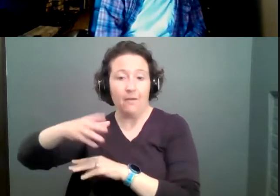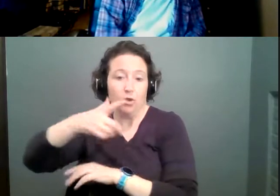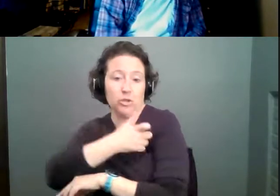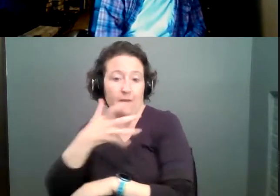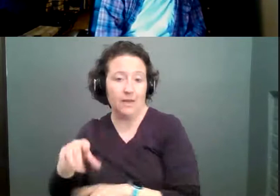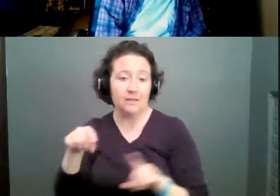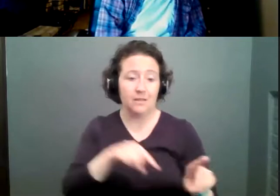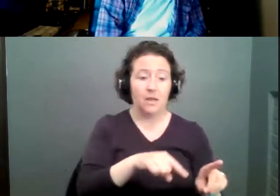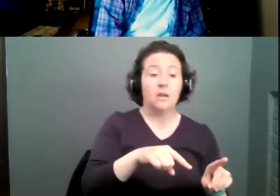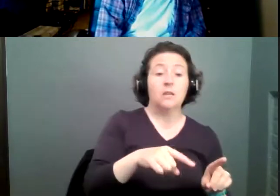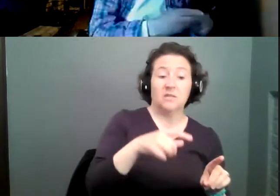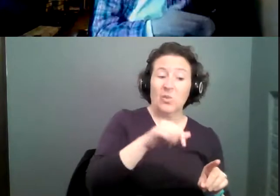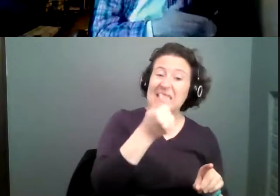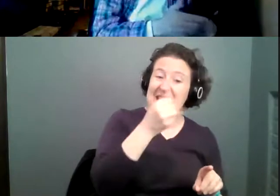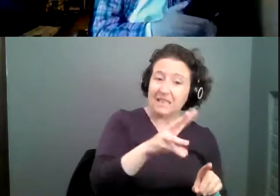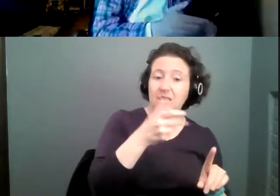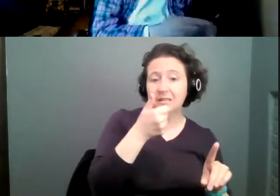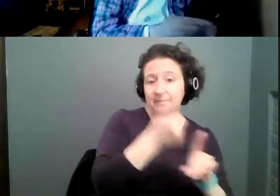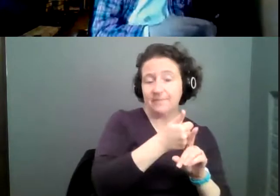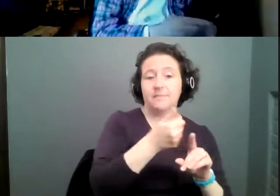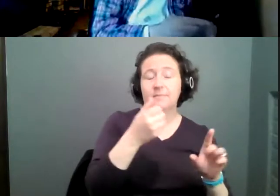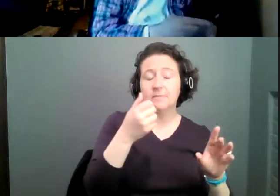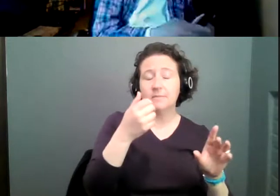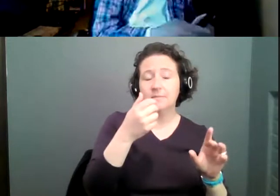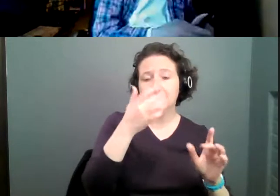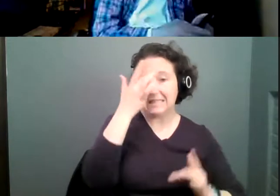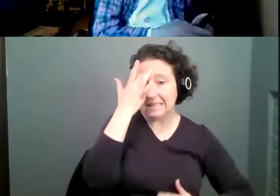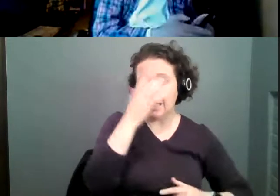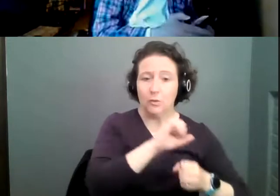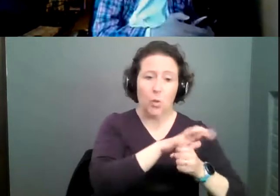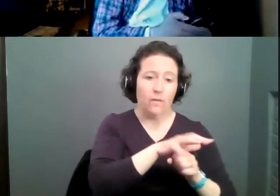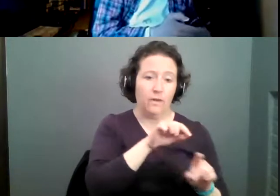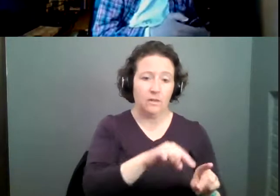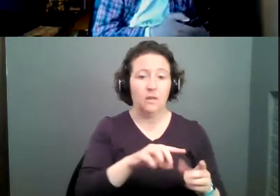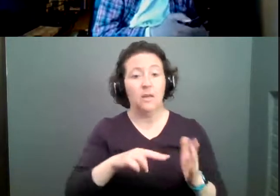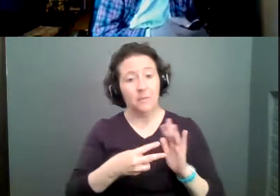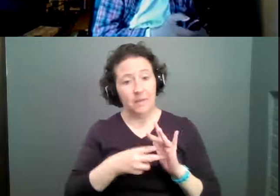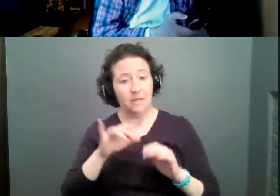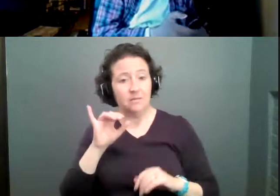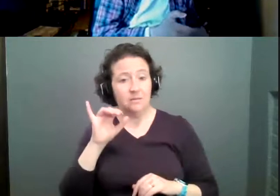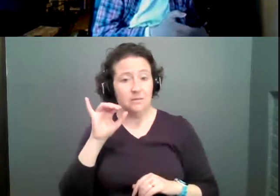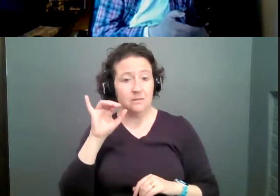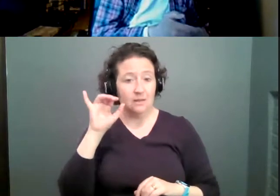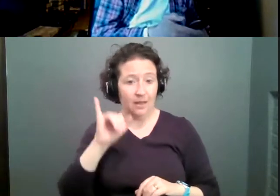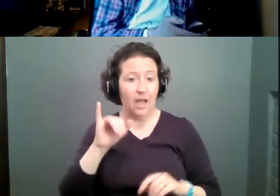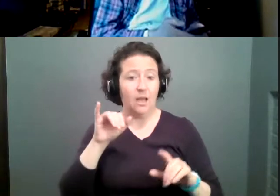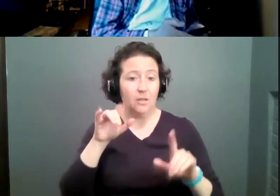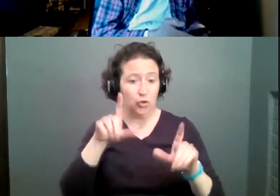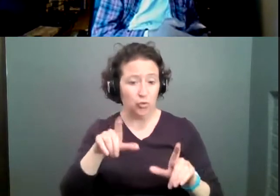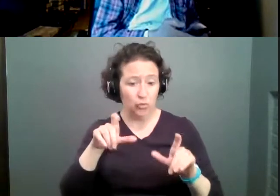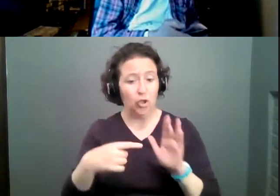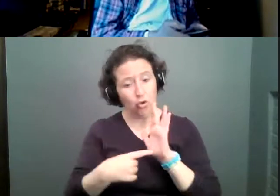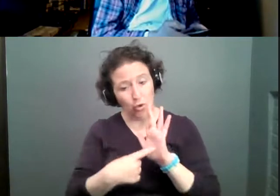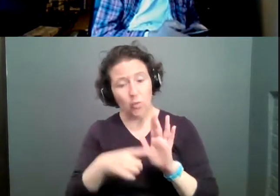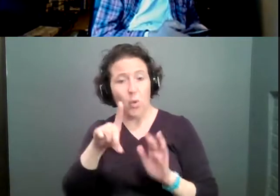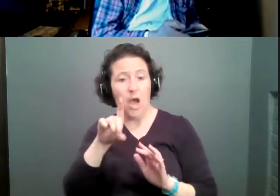So looking at the efficacy compared to the adult trials, this trial shows that it has been 100% effective in this group.